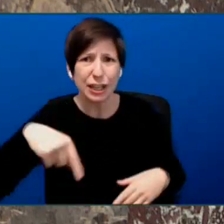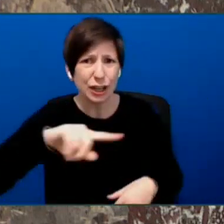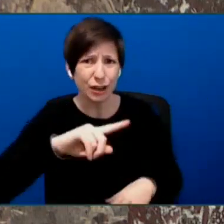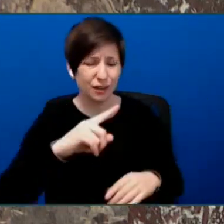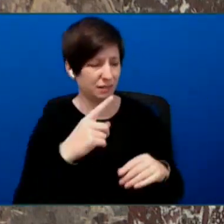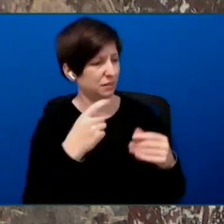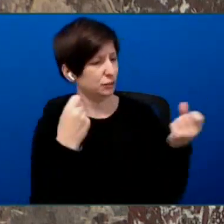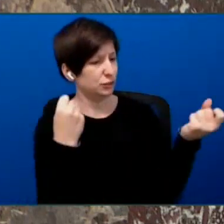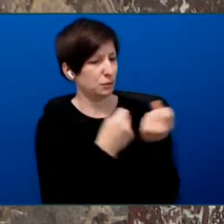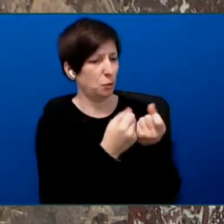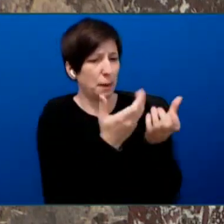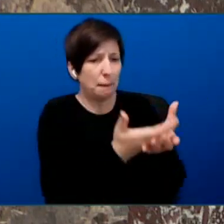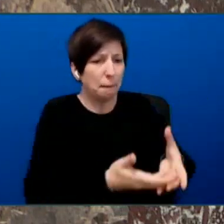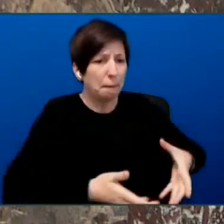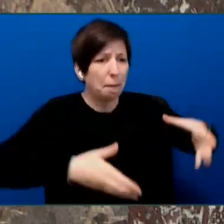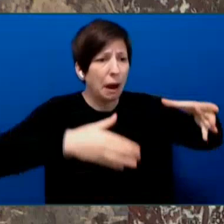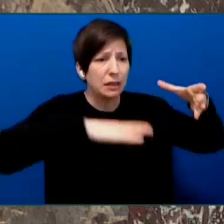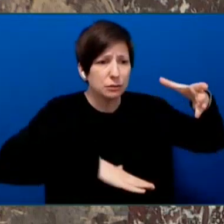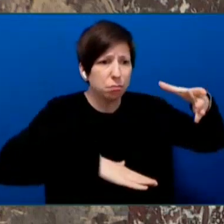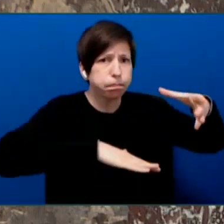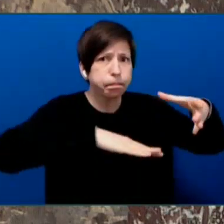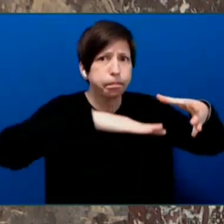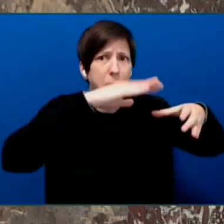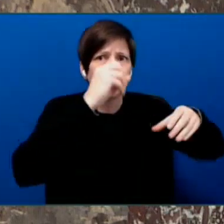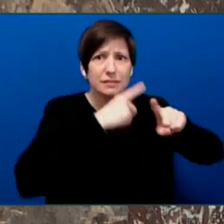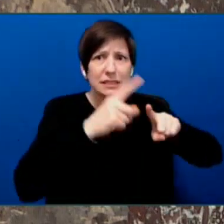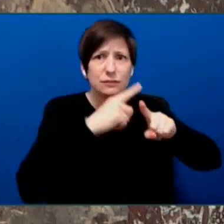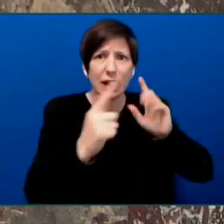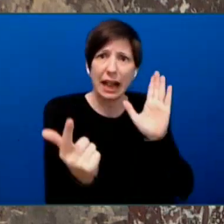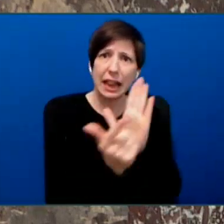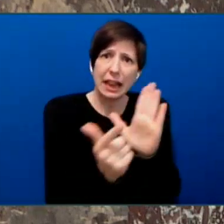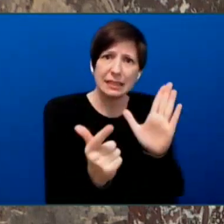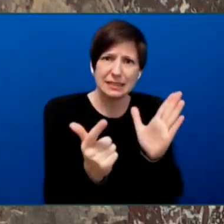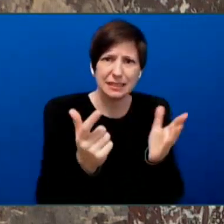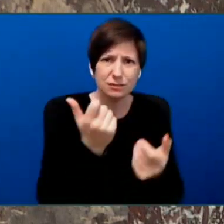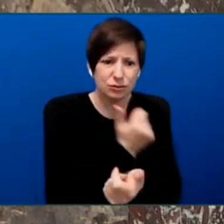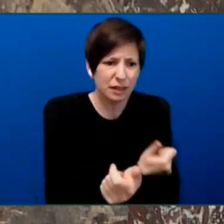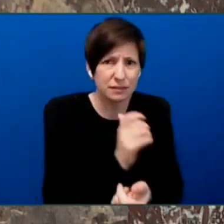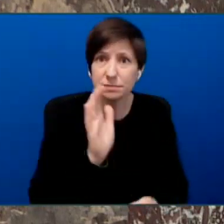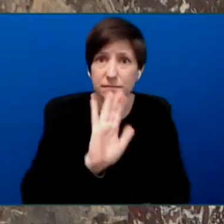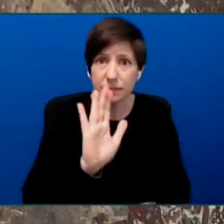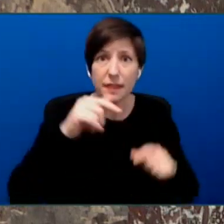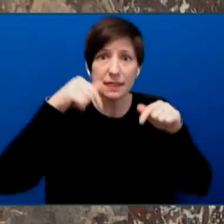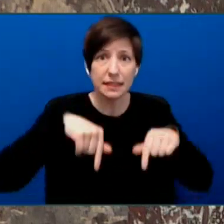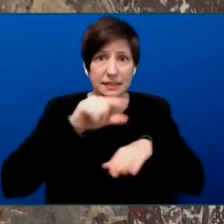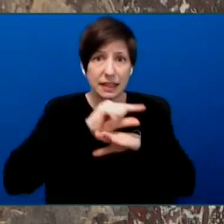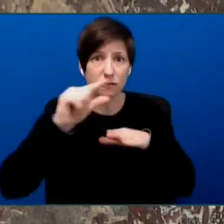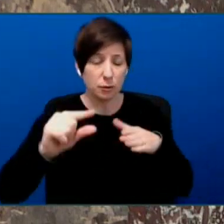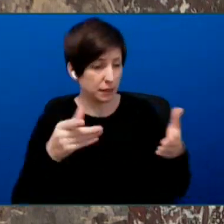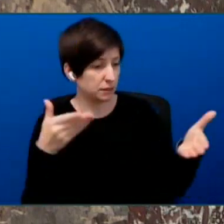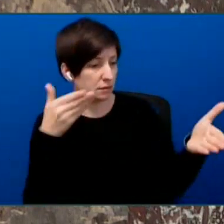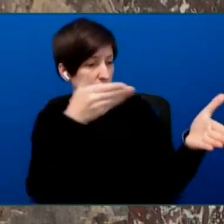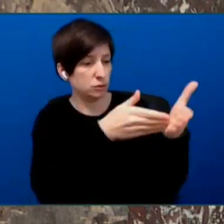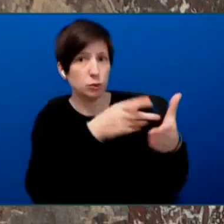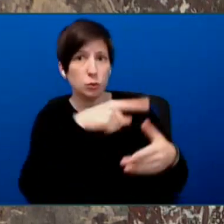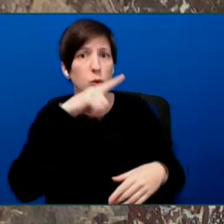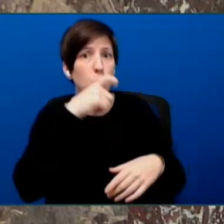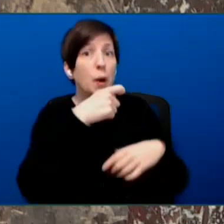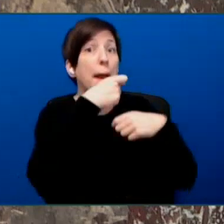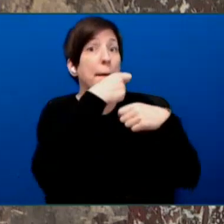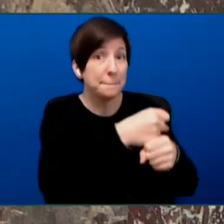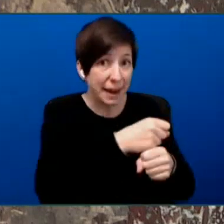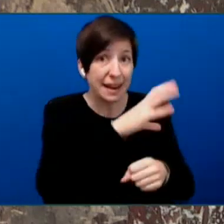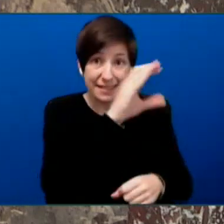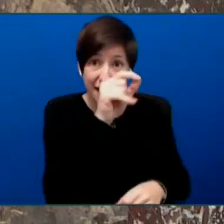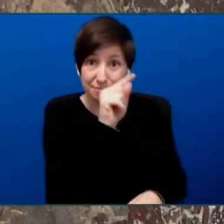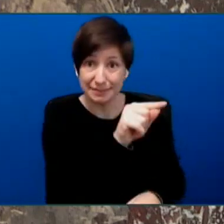the kind of havoc that opioids do. This government sued the producers of those opioid pills successfully, leading